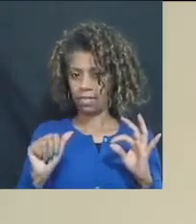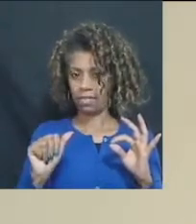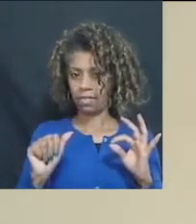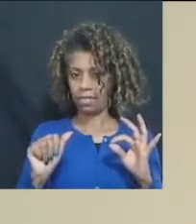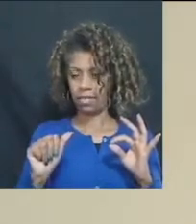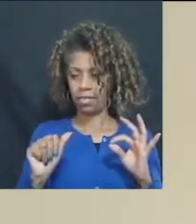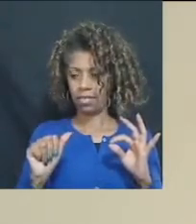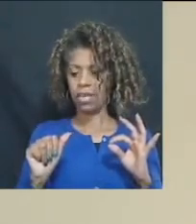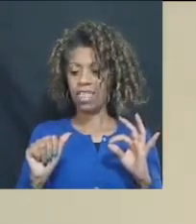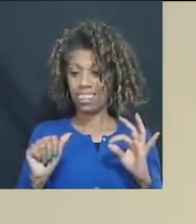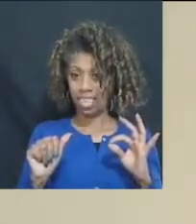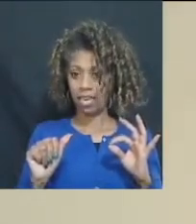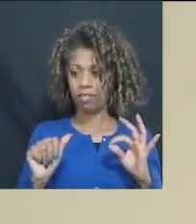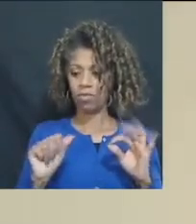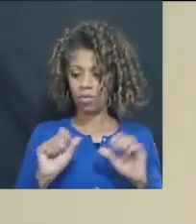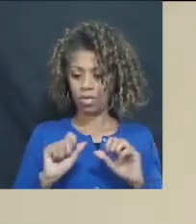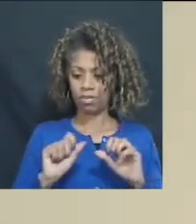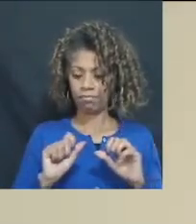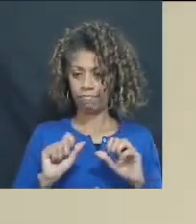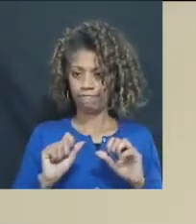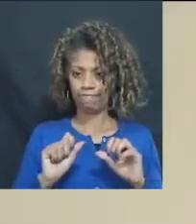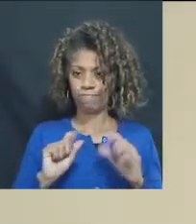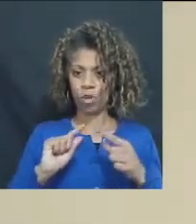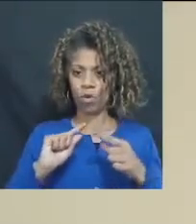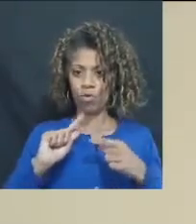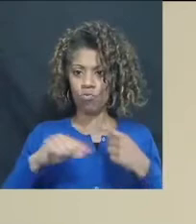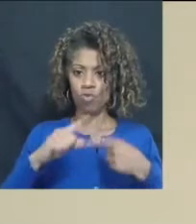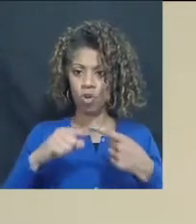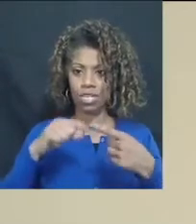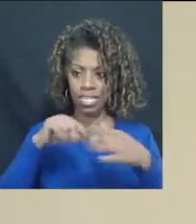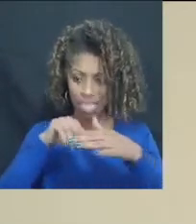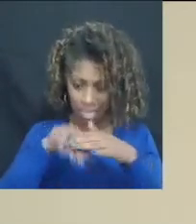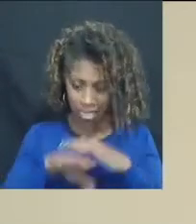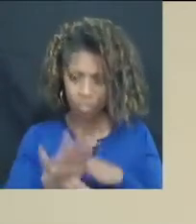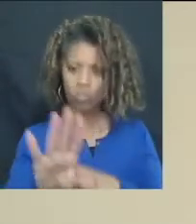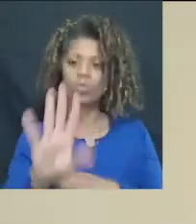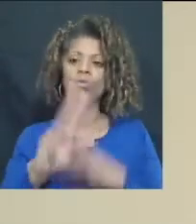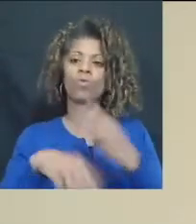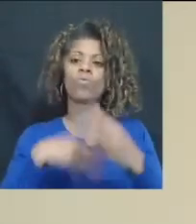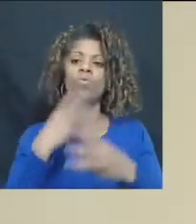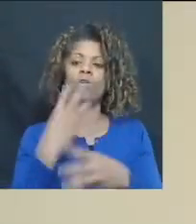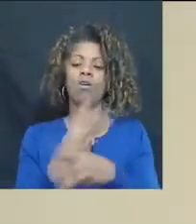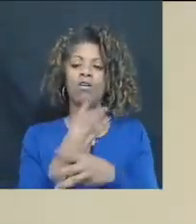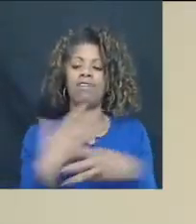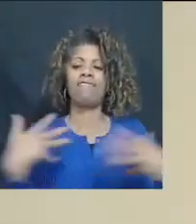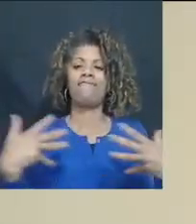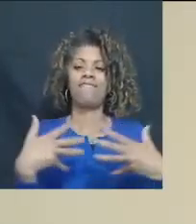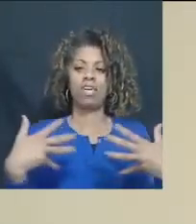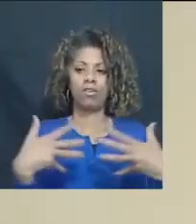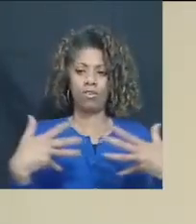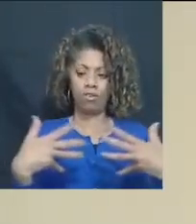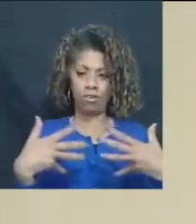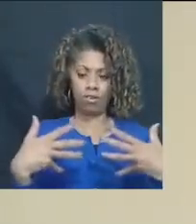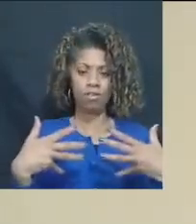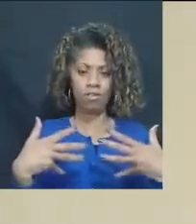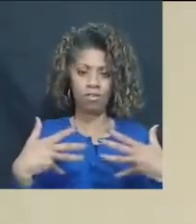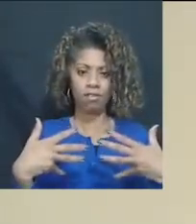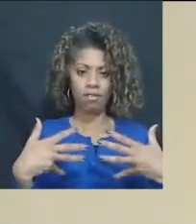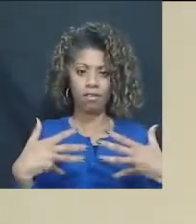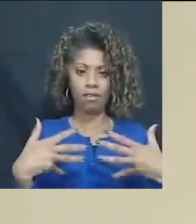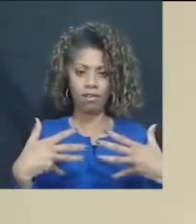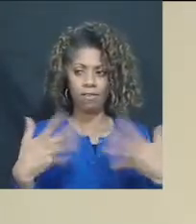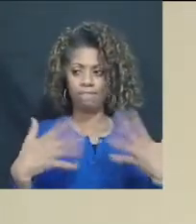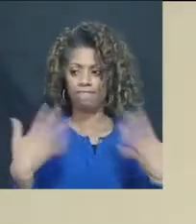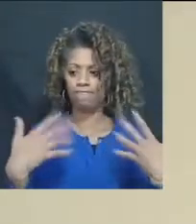on a basic, fundamental, literally primal level. When you use fear-based stigmatizing narratives, we are